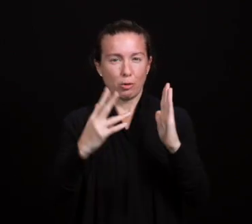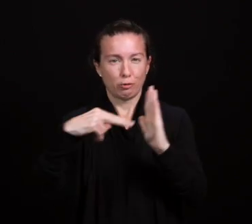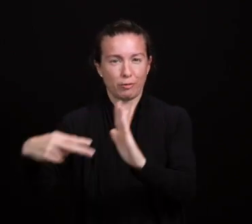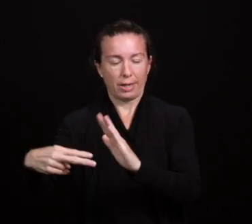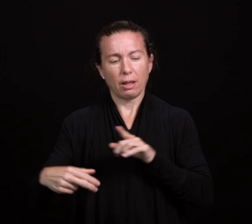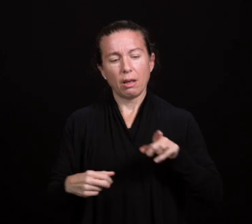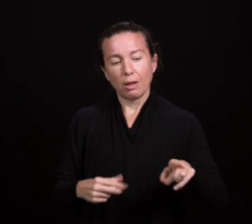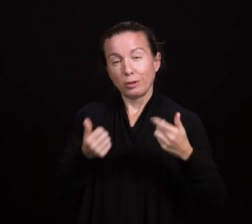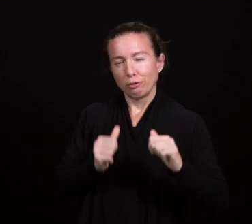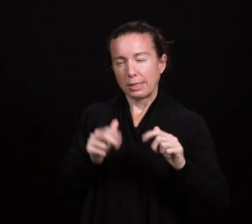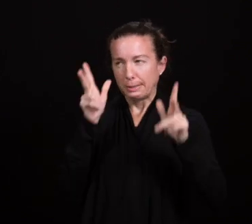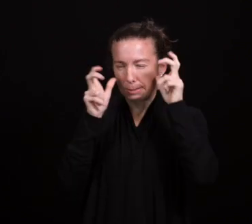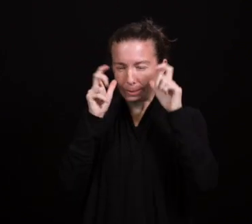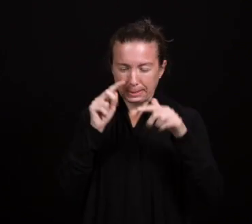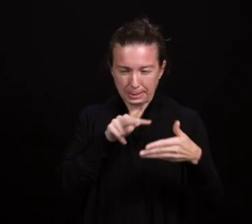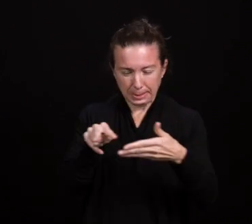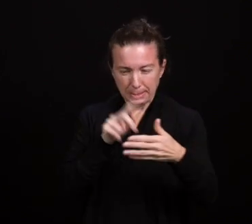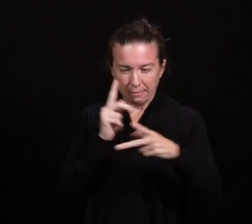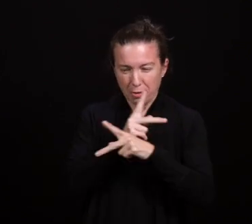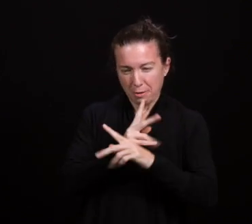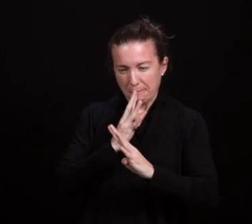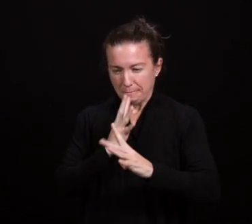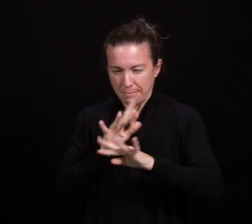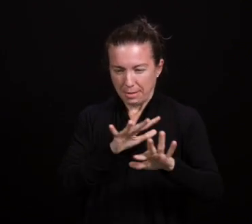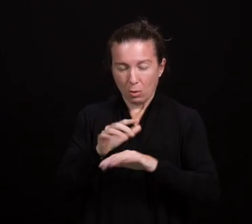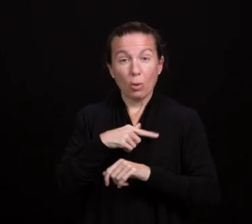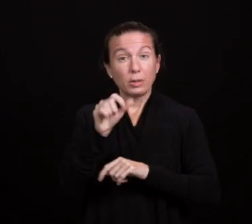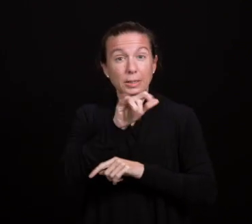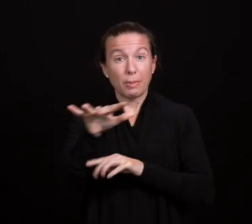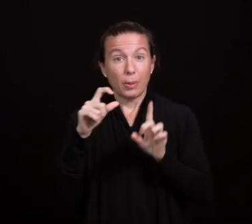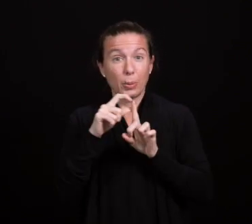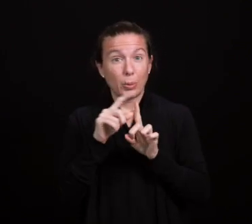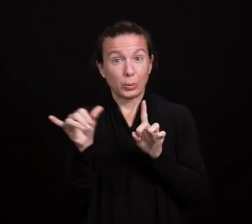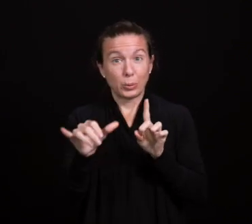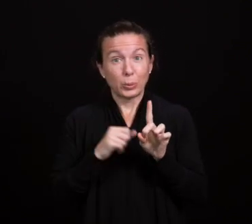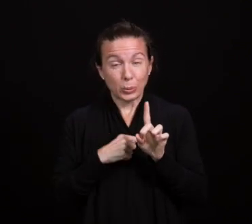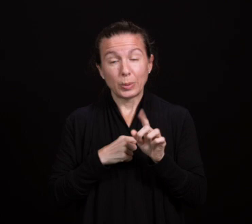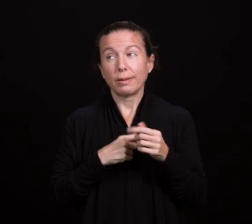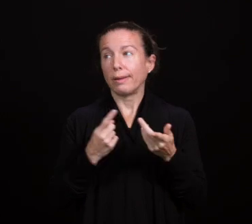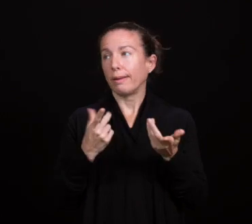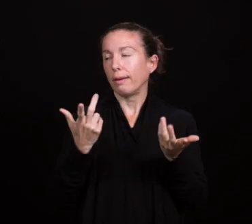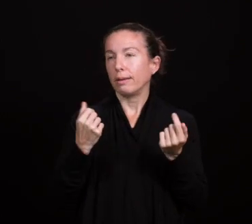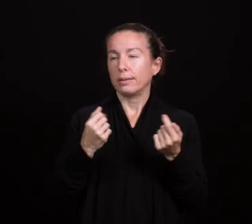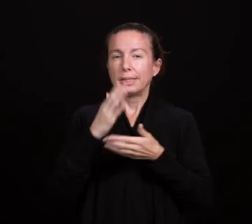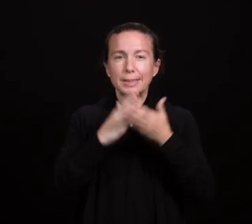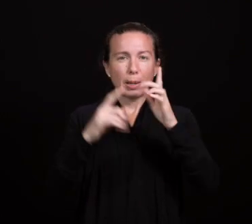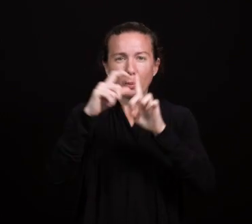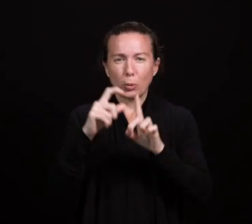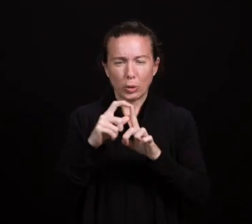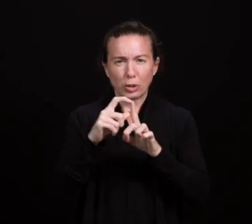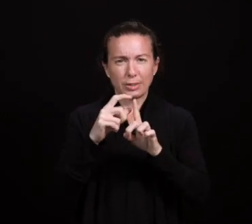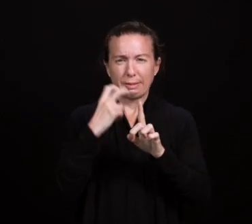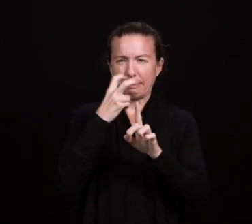there's sometimes some of the words on your lips make the same movement, like vote and boat. It's very